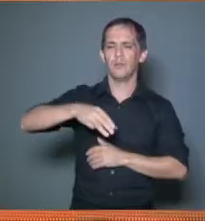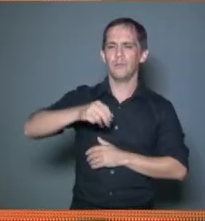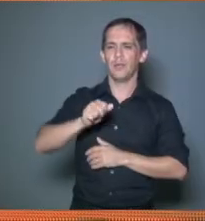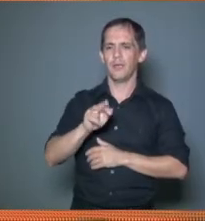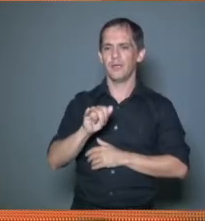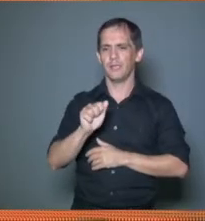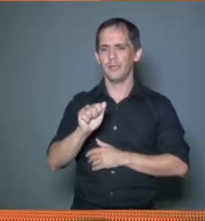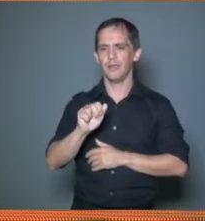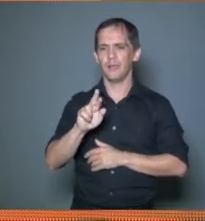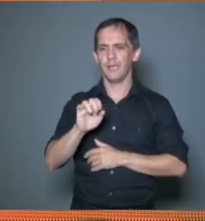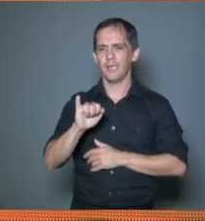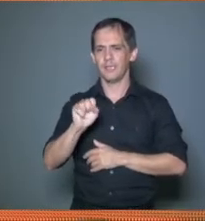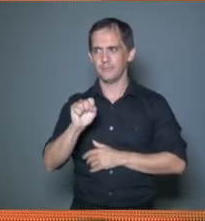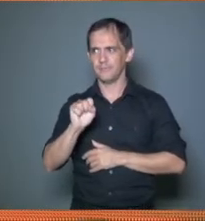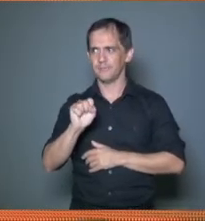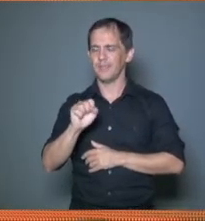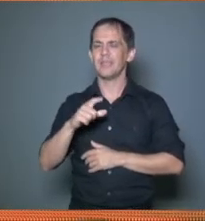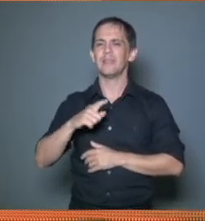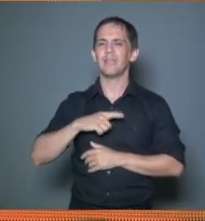Reis.